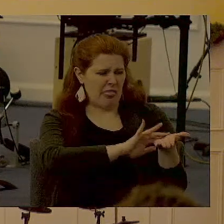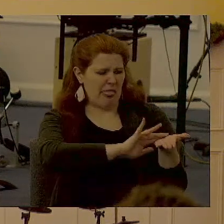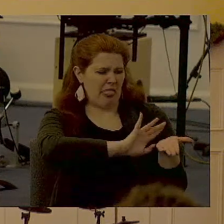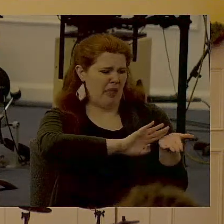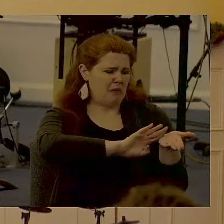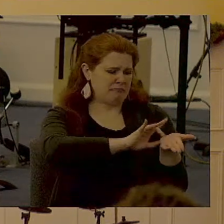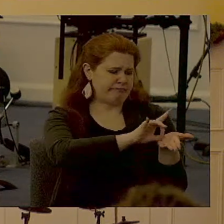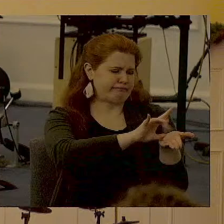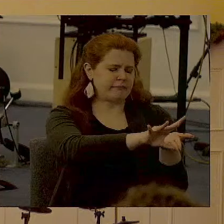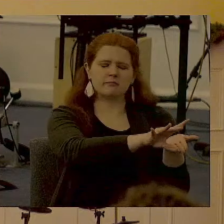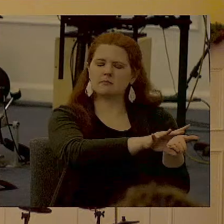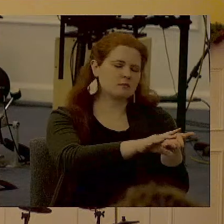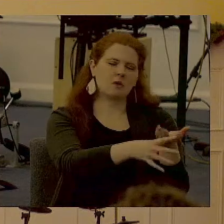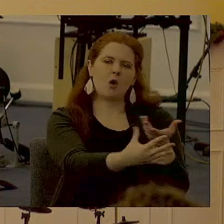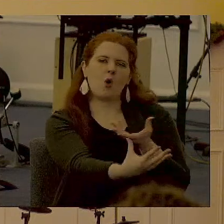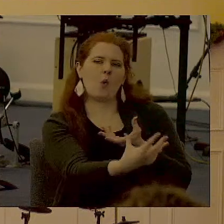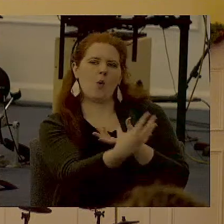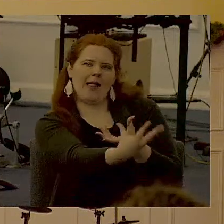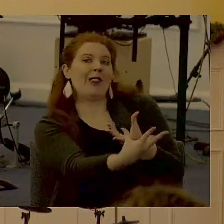forgiven.